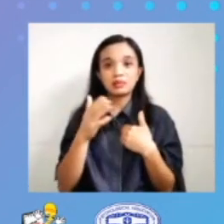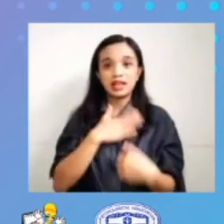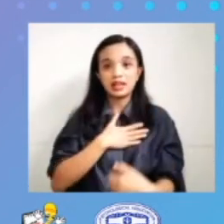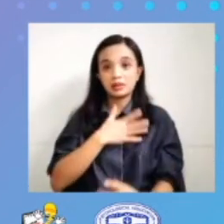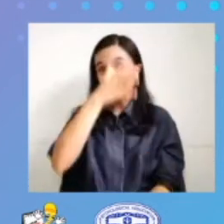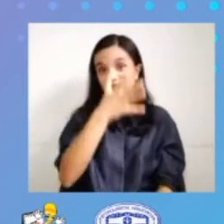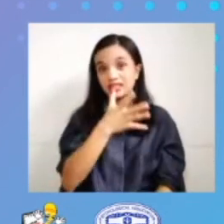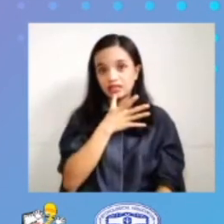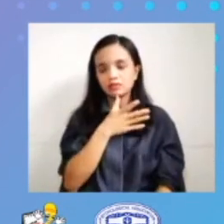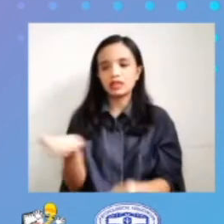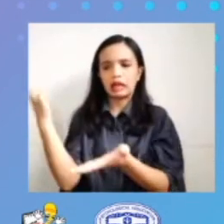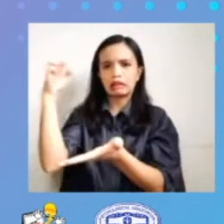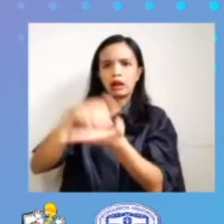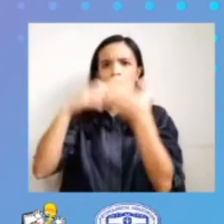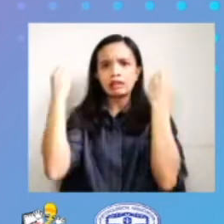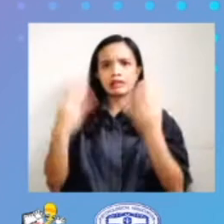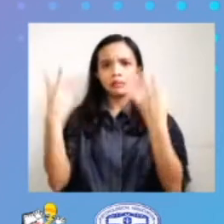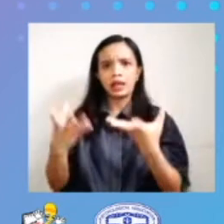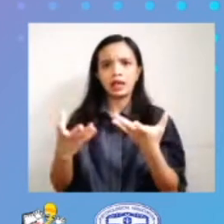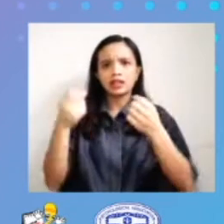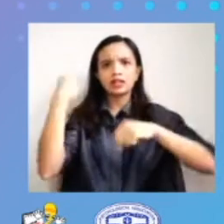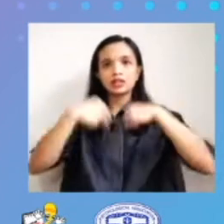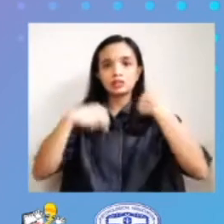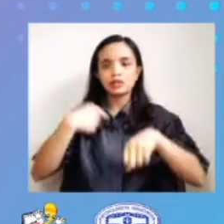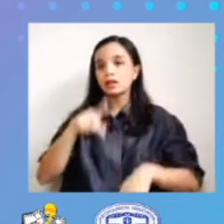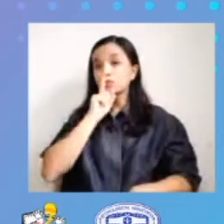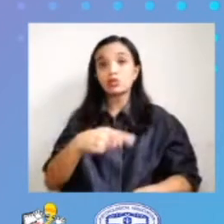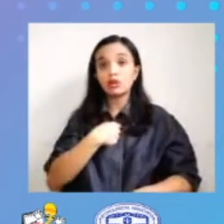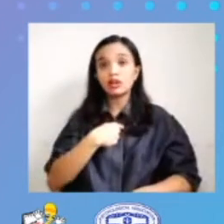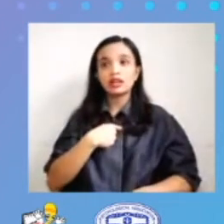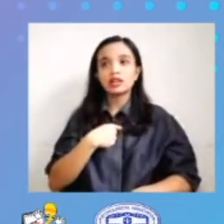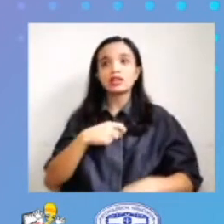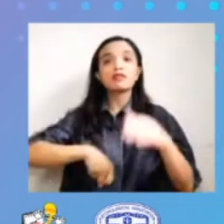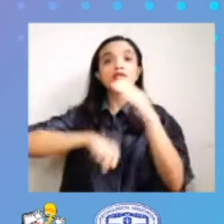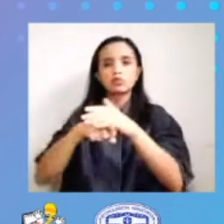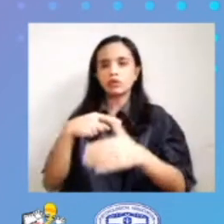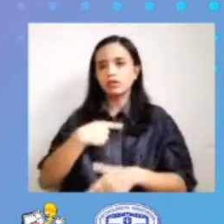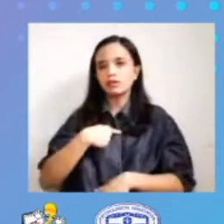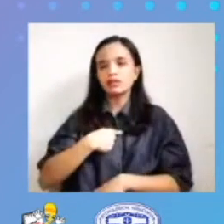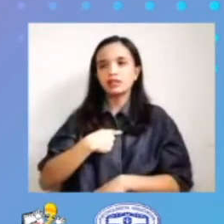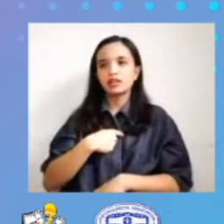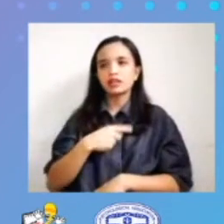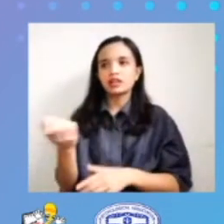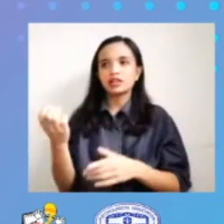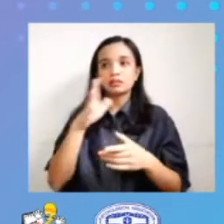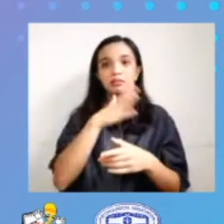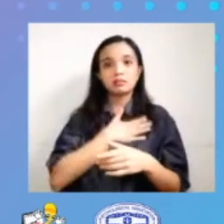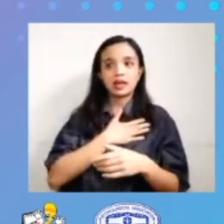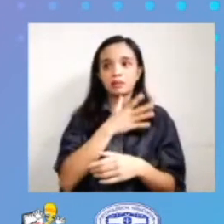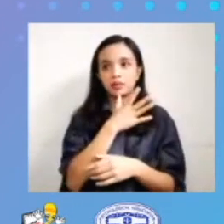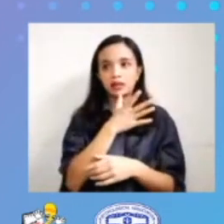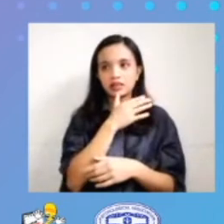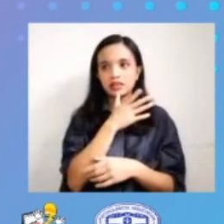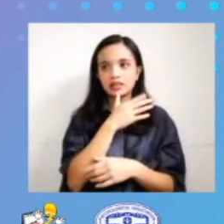no? Very interesting yun. For our kids also to encourage them to join